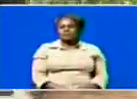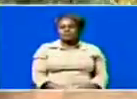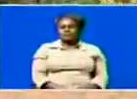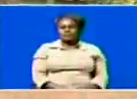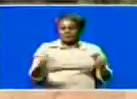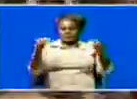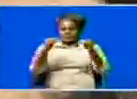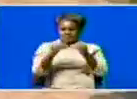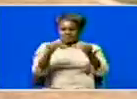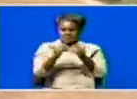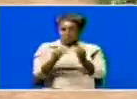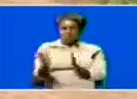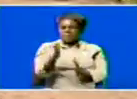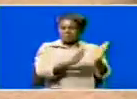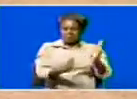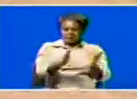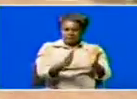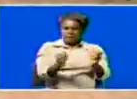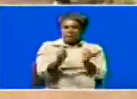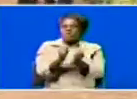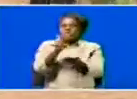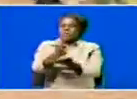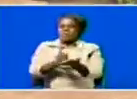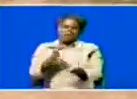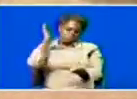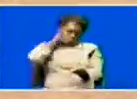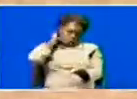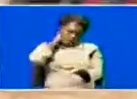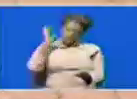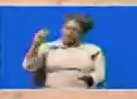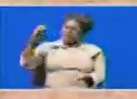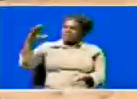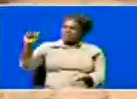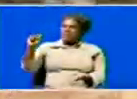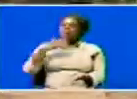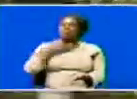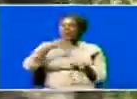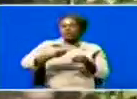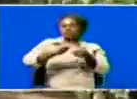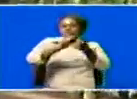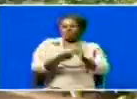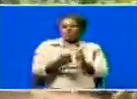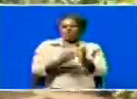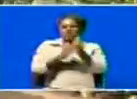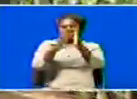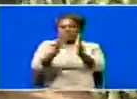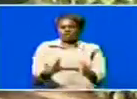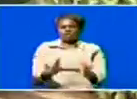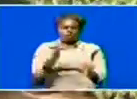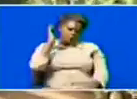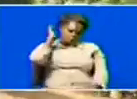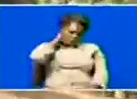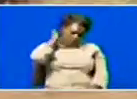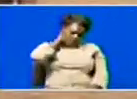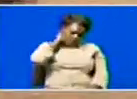The meeting had been organized by a section of Murang'a MCAs who were set to overthrow the current leadership of the Murang'a